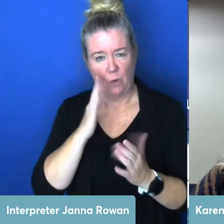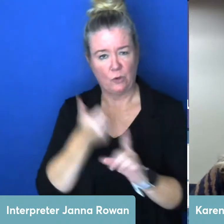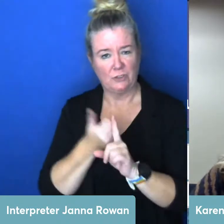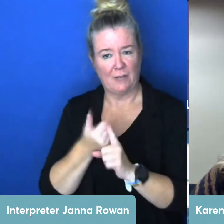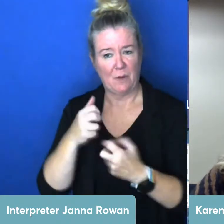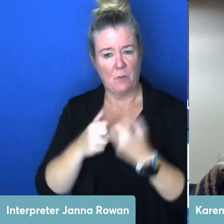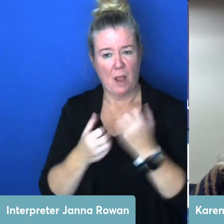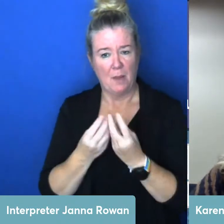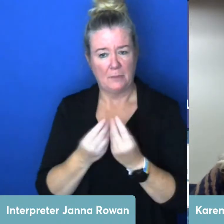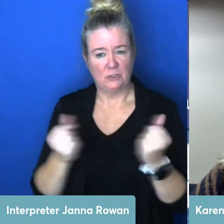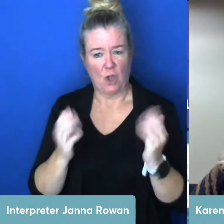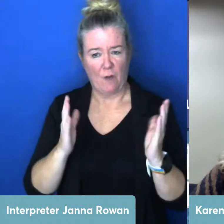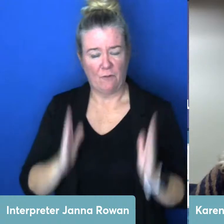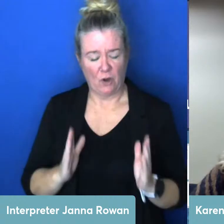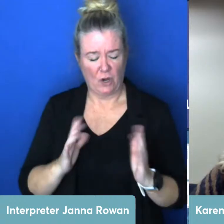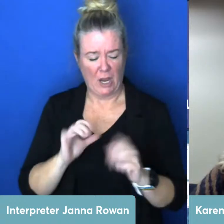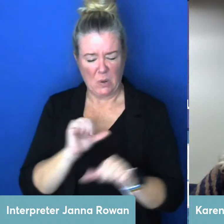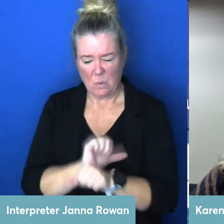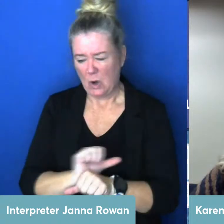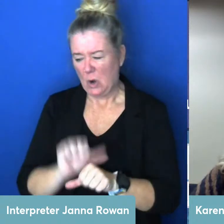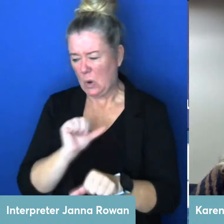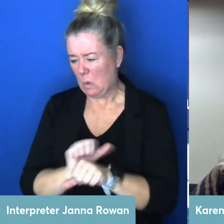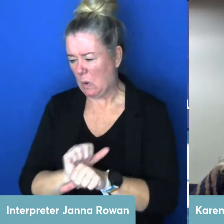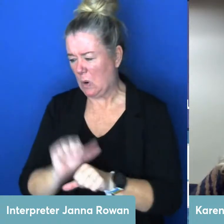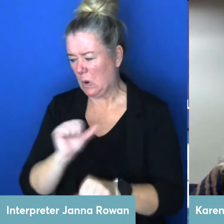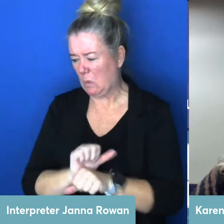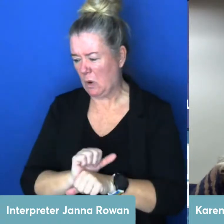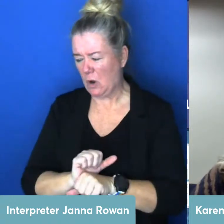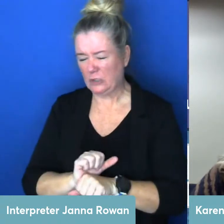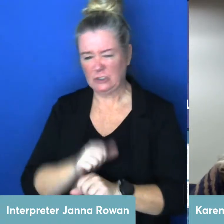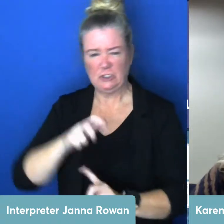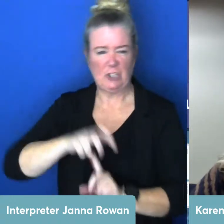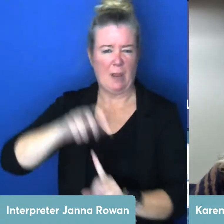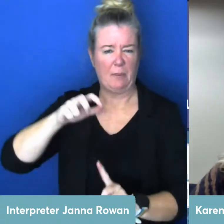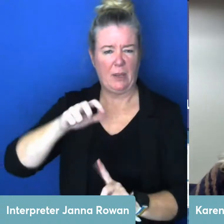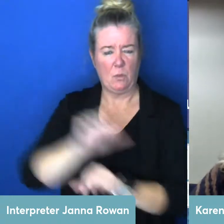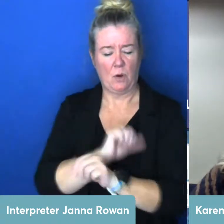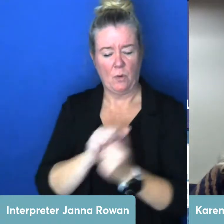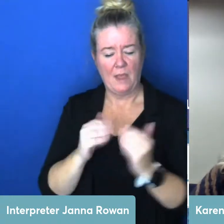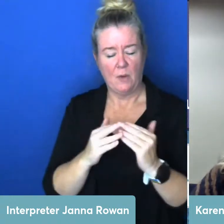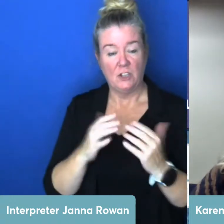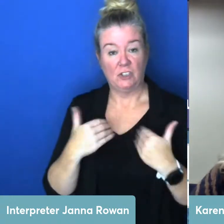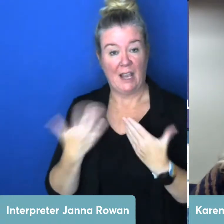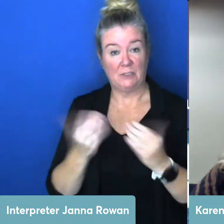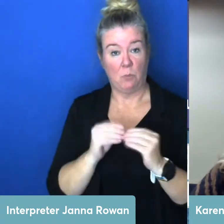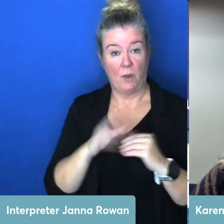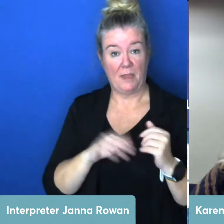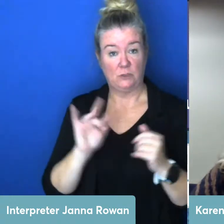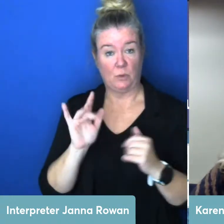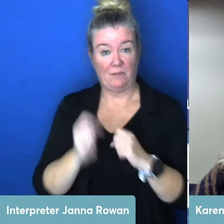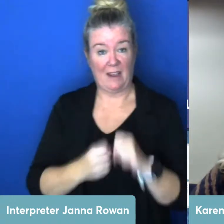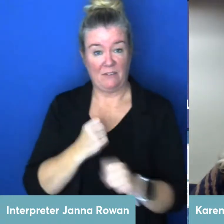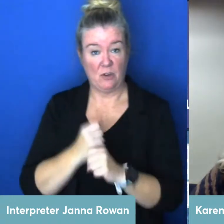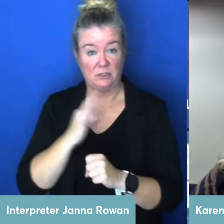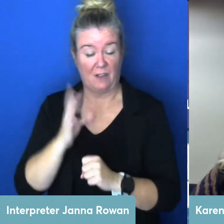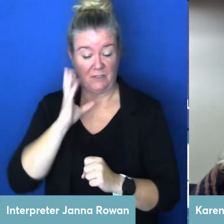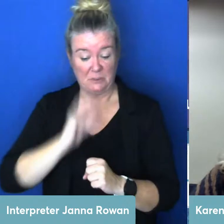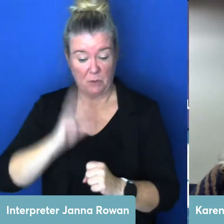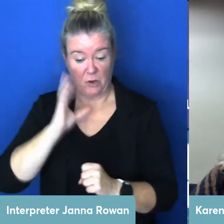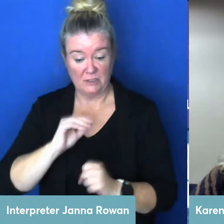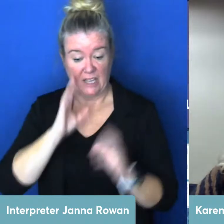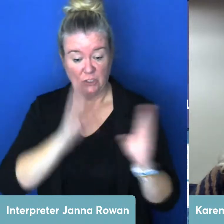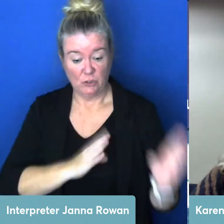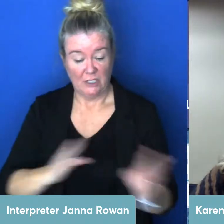solver and tireless champion for equity. Taifa brings more than 25 years of experience in